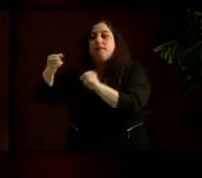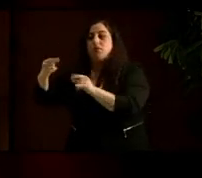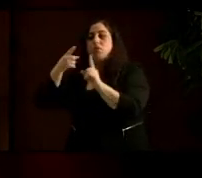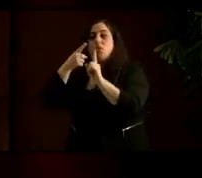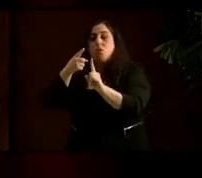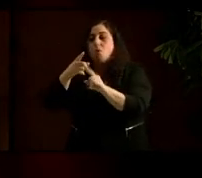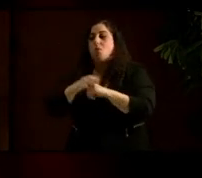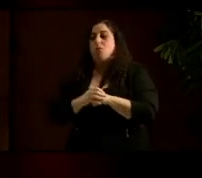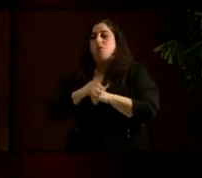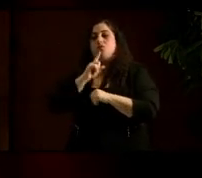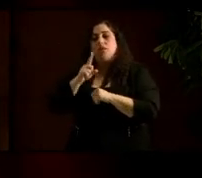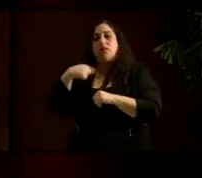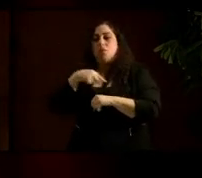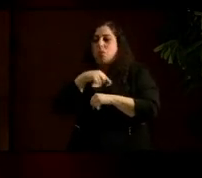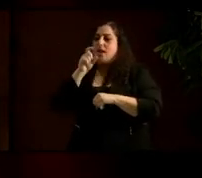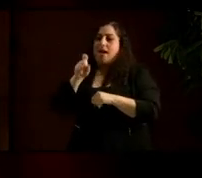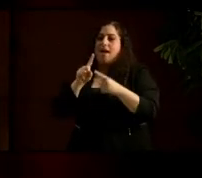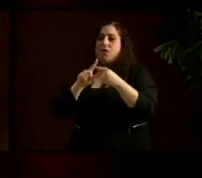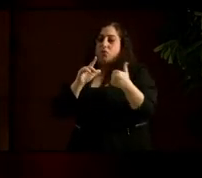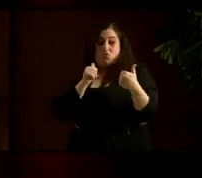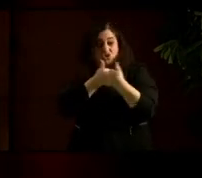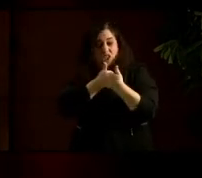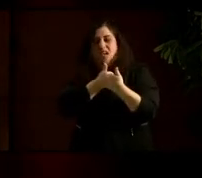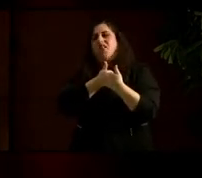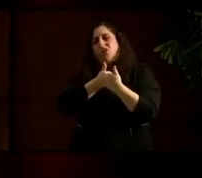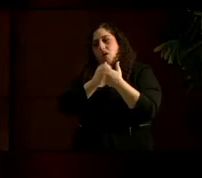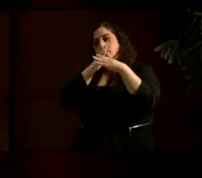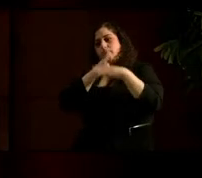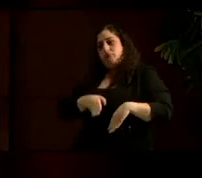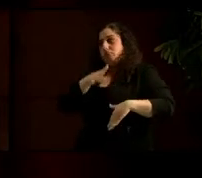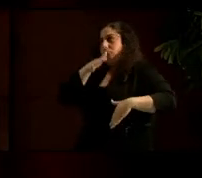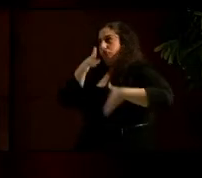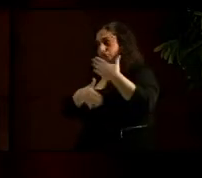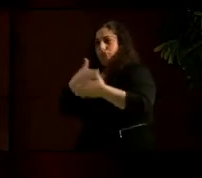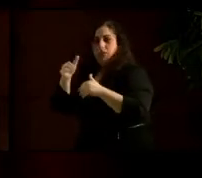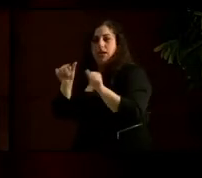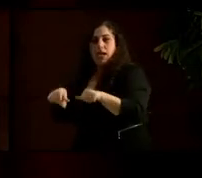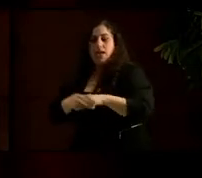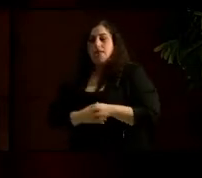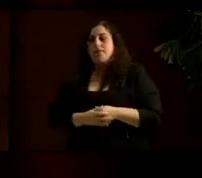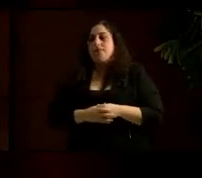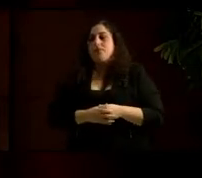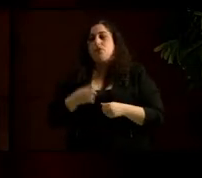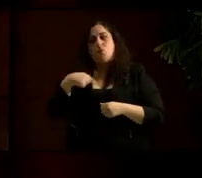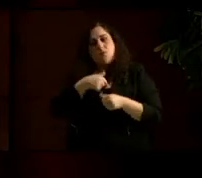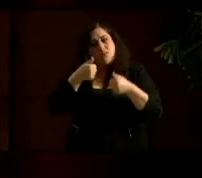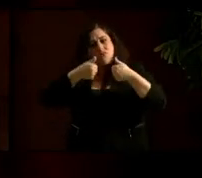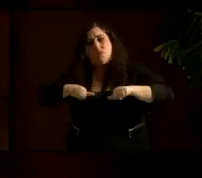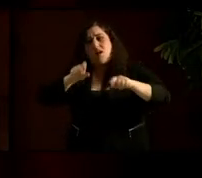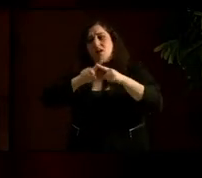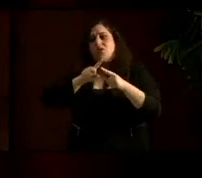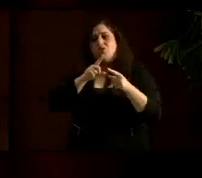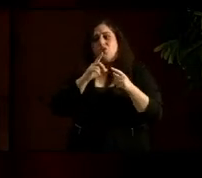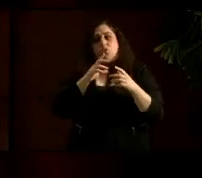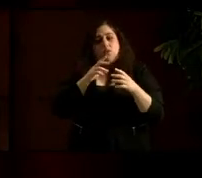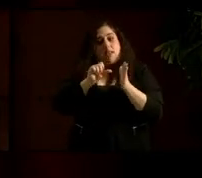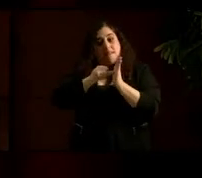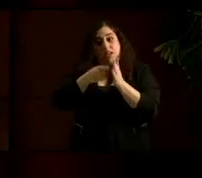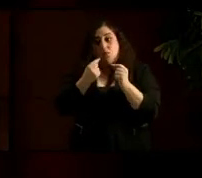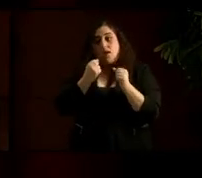is something we will be actively attending to this year and working to highlight the strength and vulnerability. And